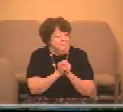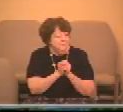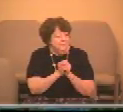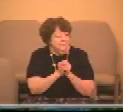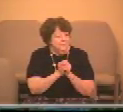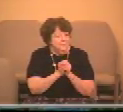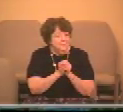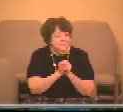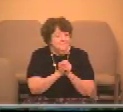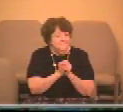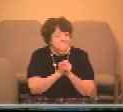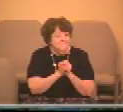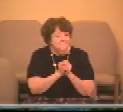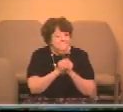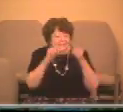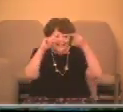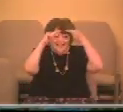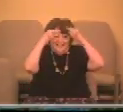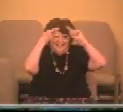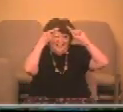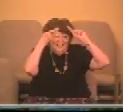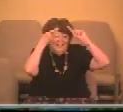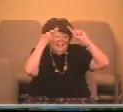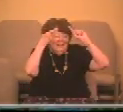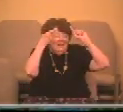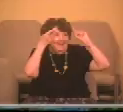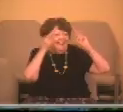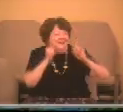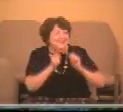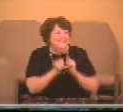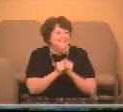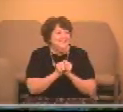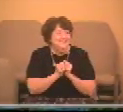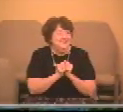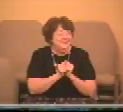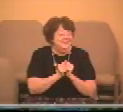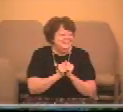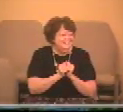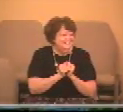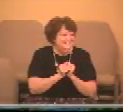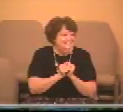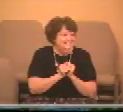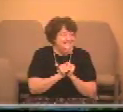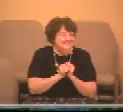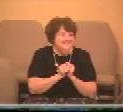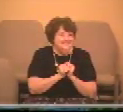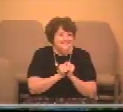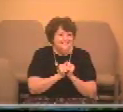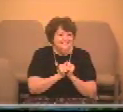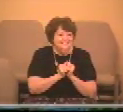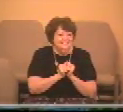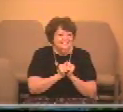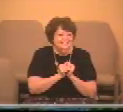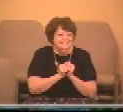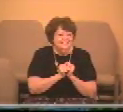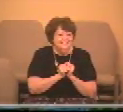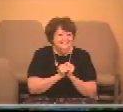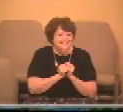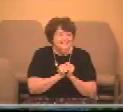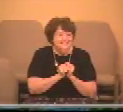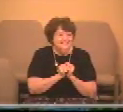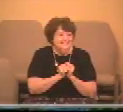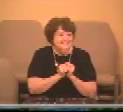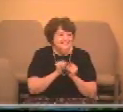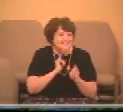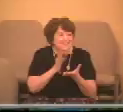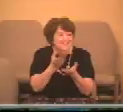You see, what a headache. Barry Stover, the tree guy, says, I see a headache. Yeah, no doubt about it. Yeah, I'd like to see you take that one